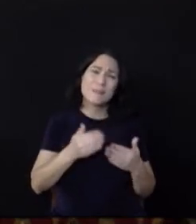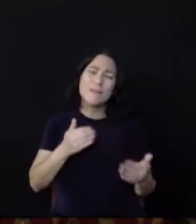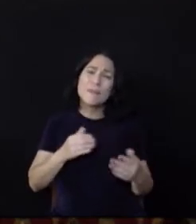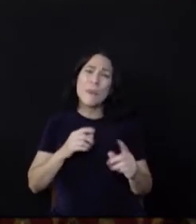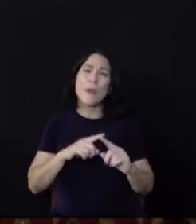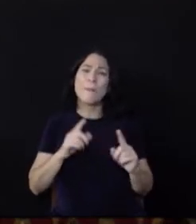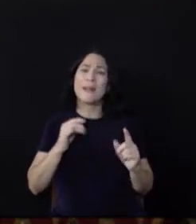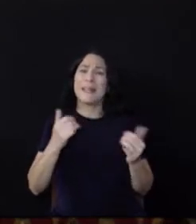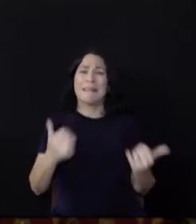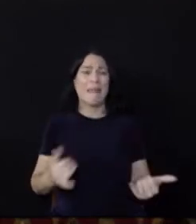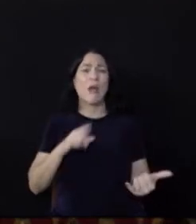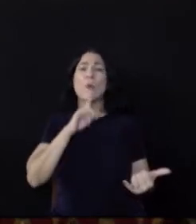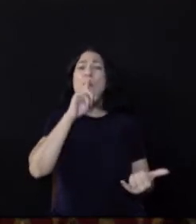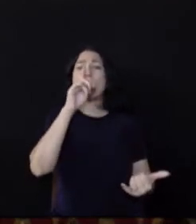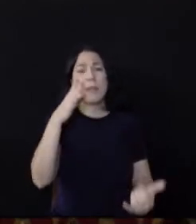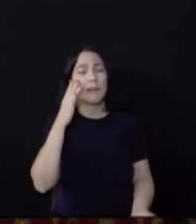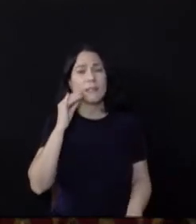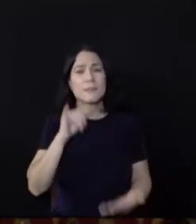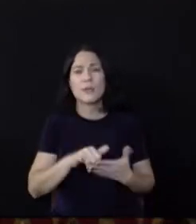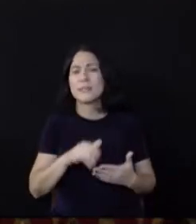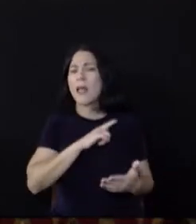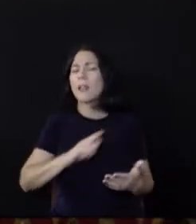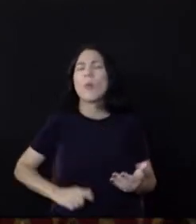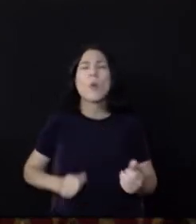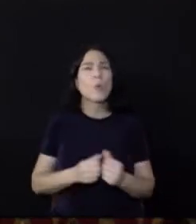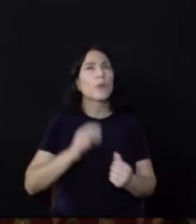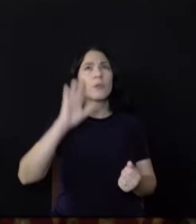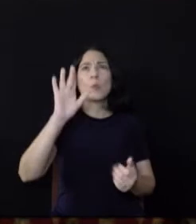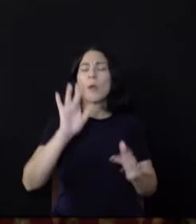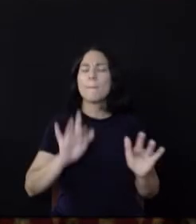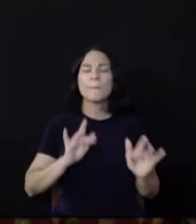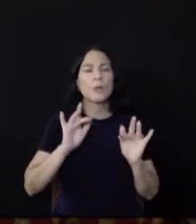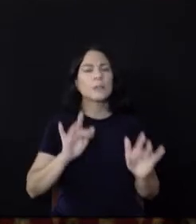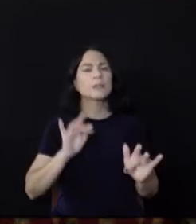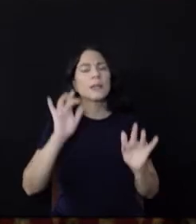now. Lord, in your mercy, touch those